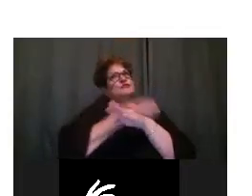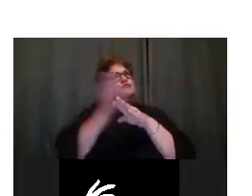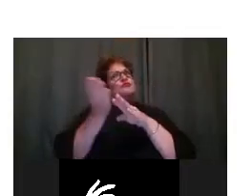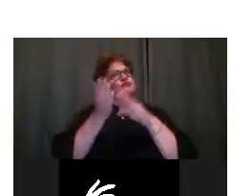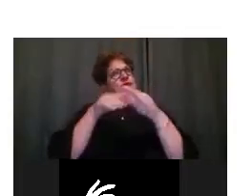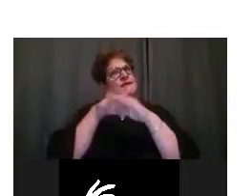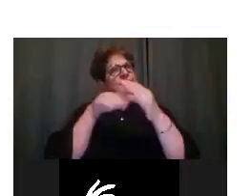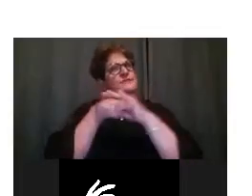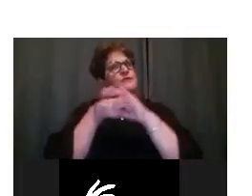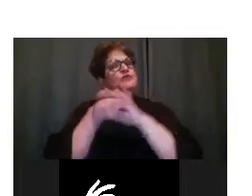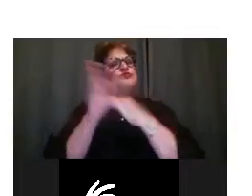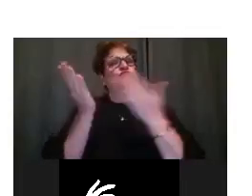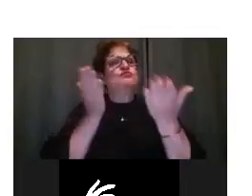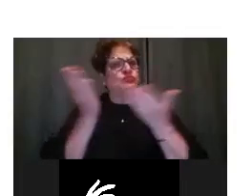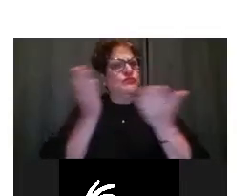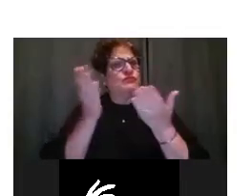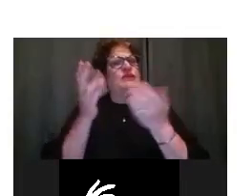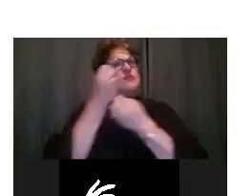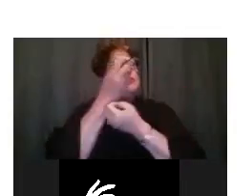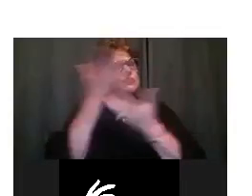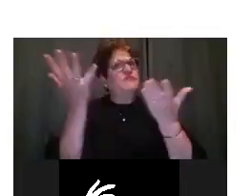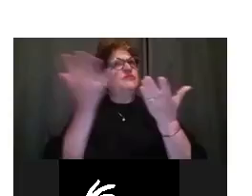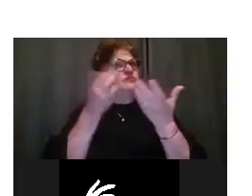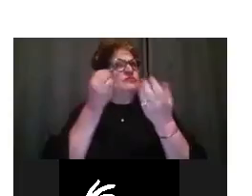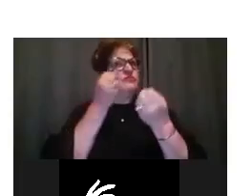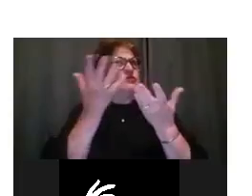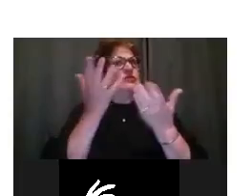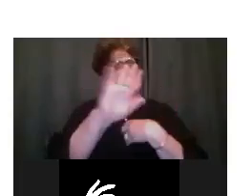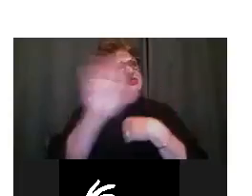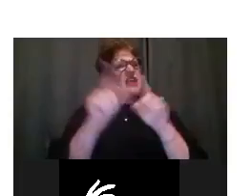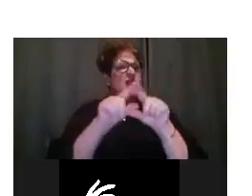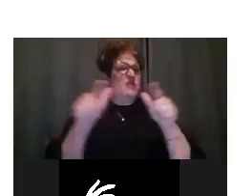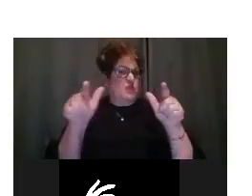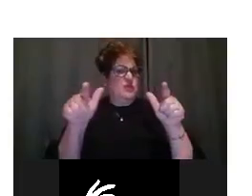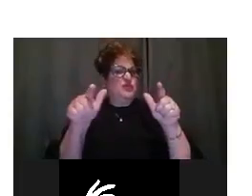services and providing them the information and the tools in their own language too.